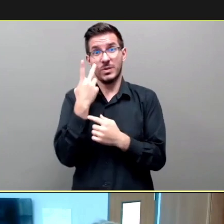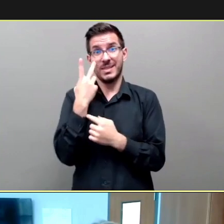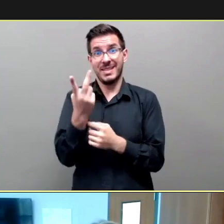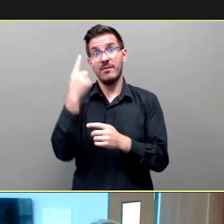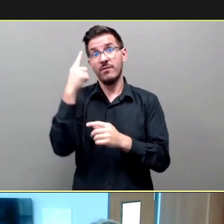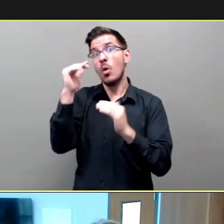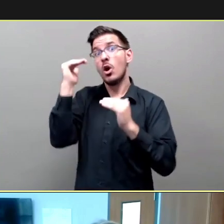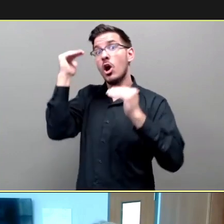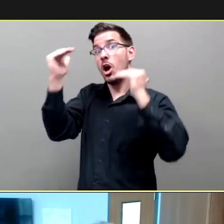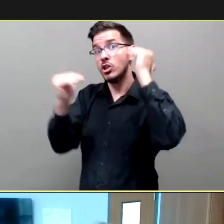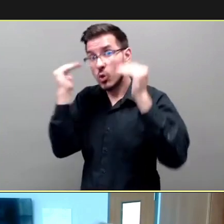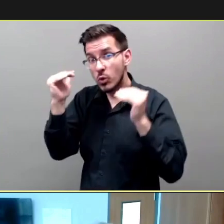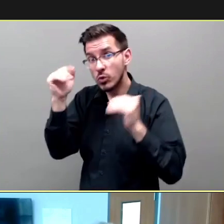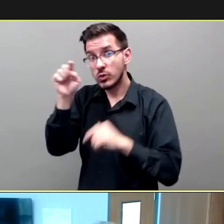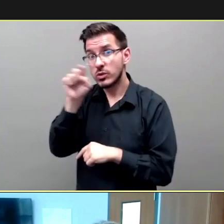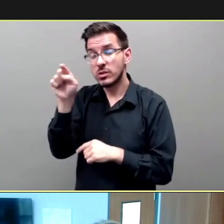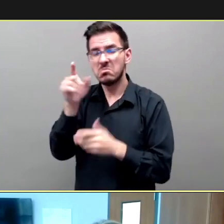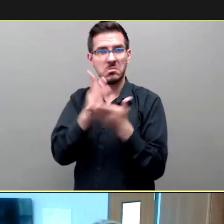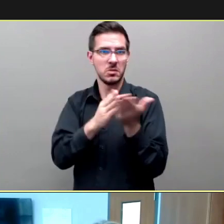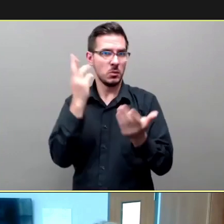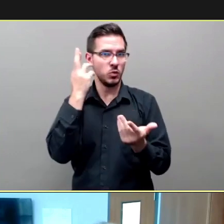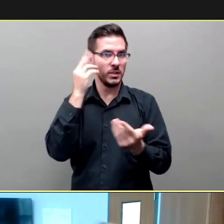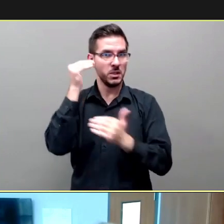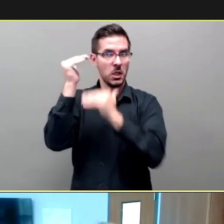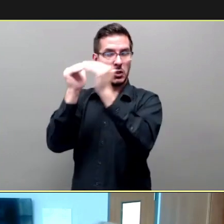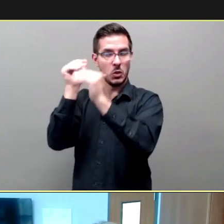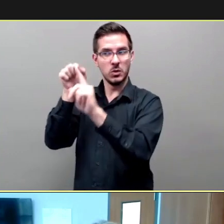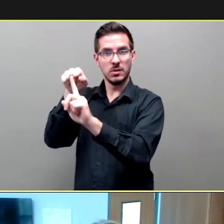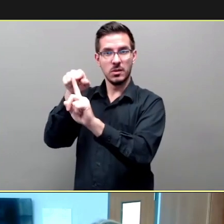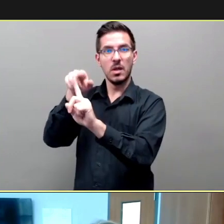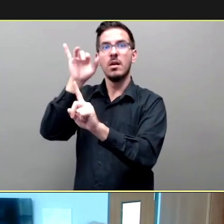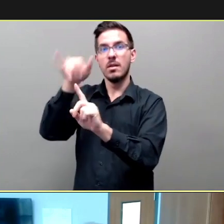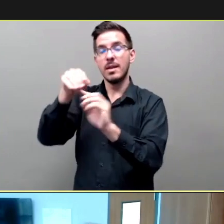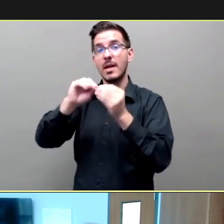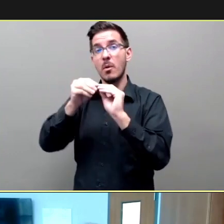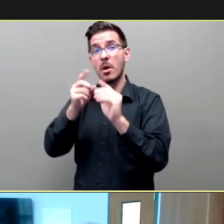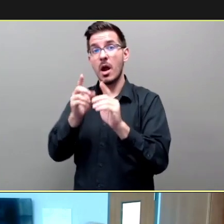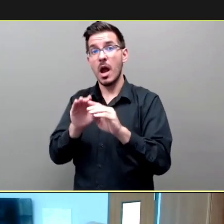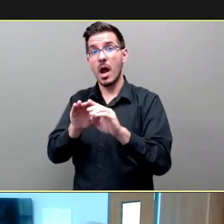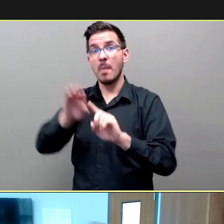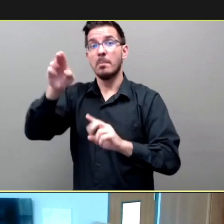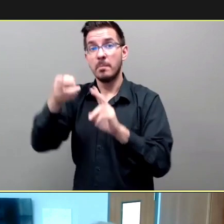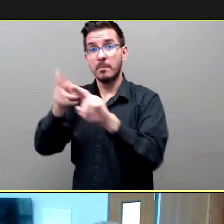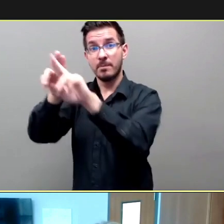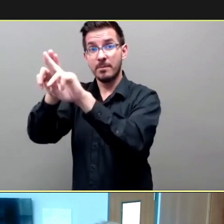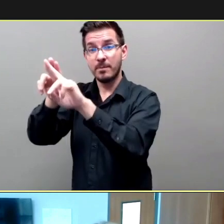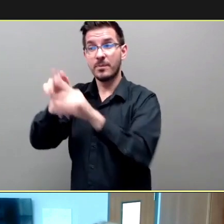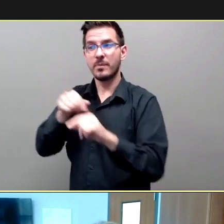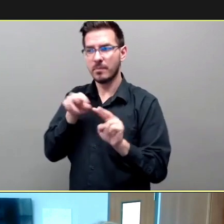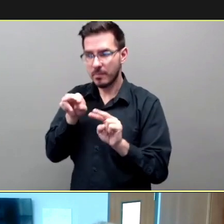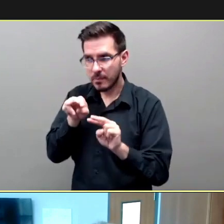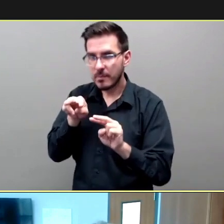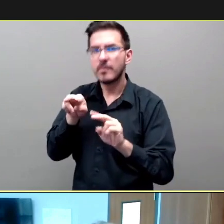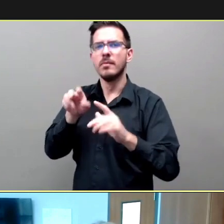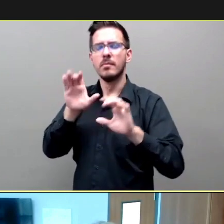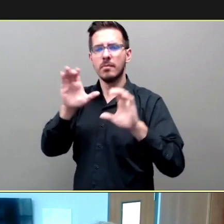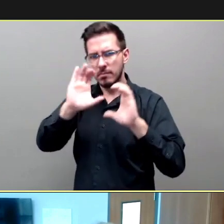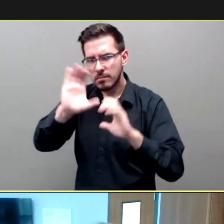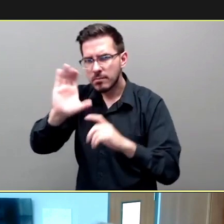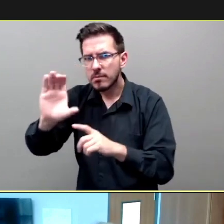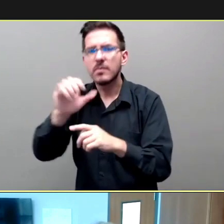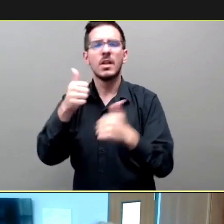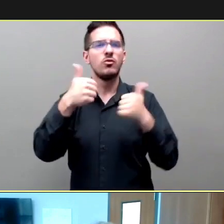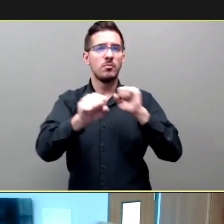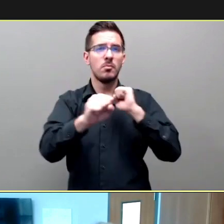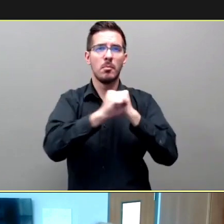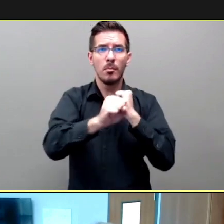adults, for some reason, that came back up. And our team is doing a lot of work now, working with our marketing